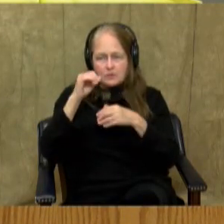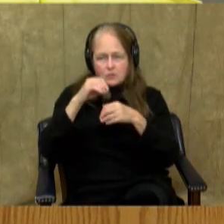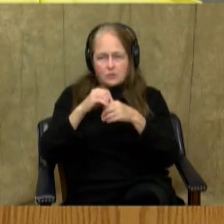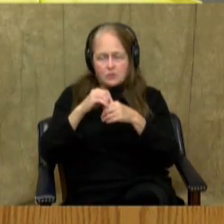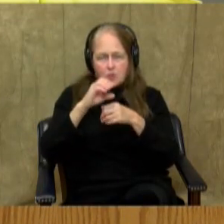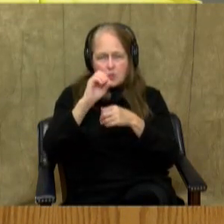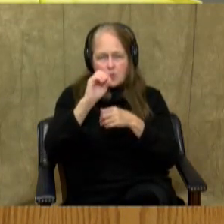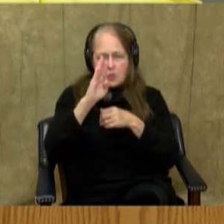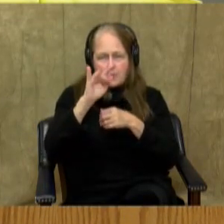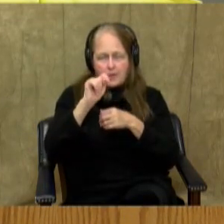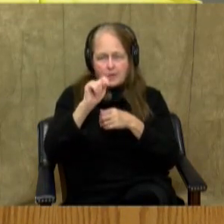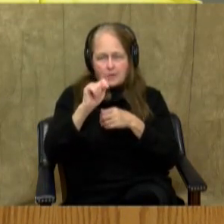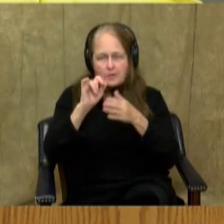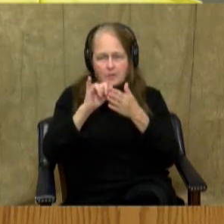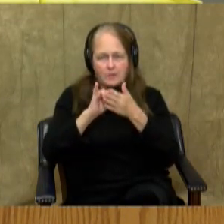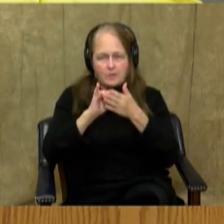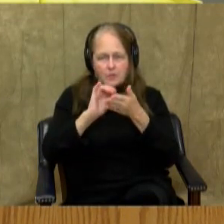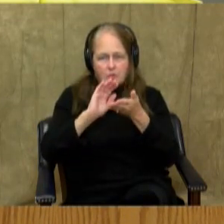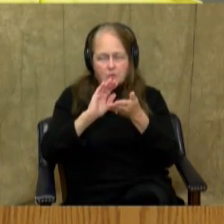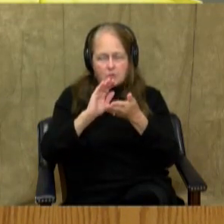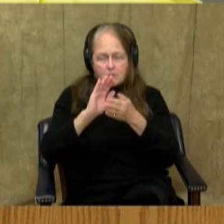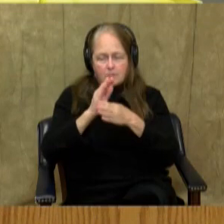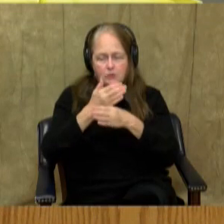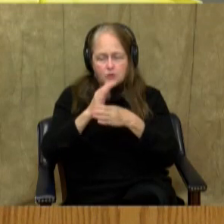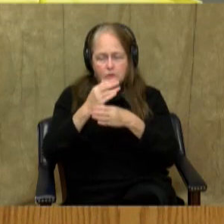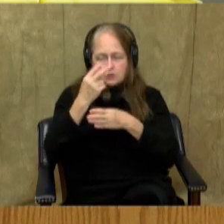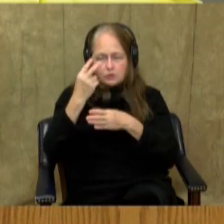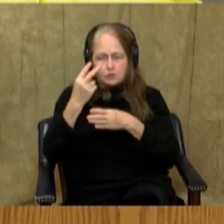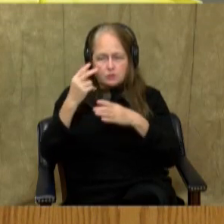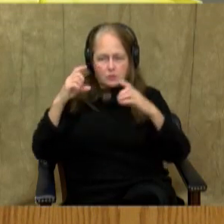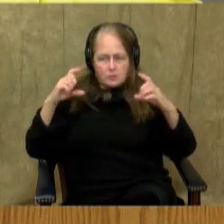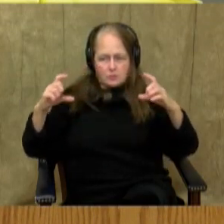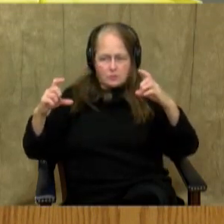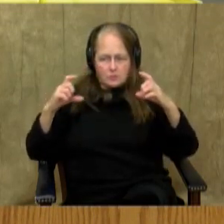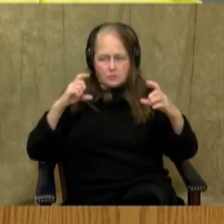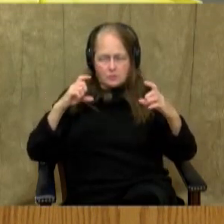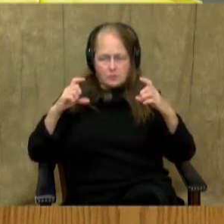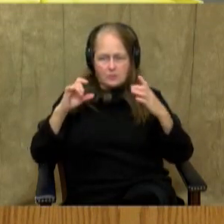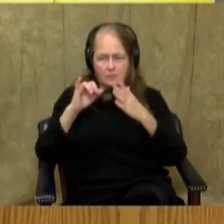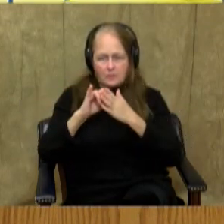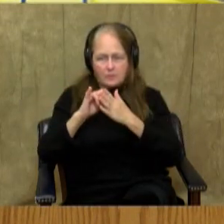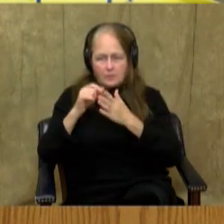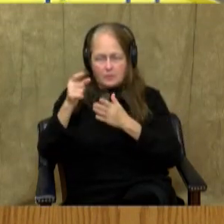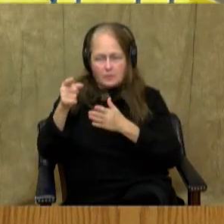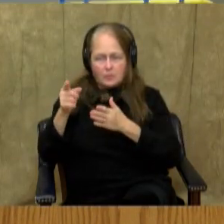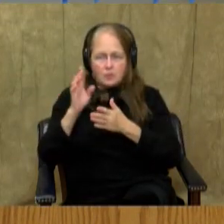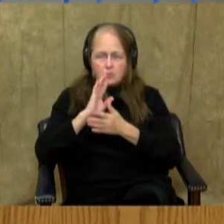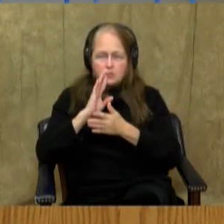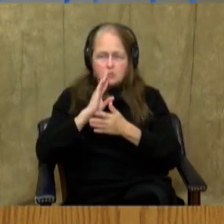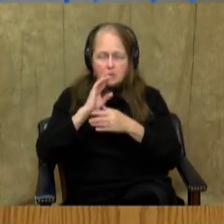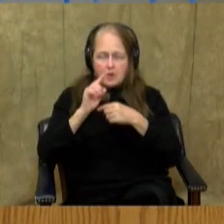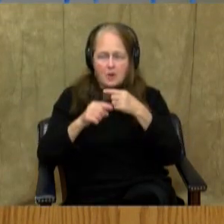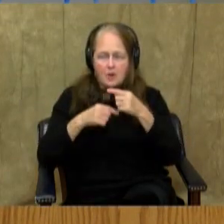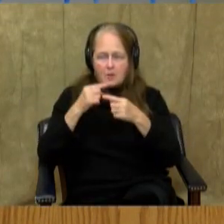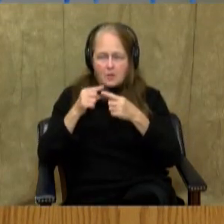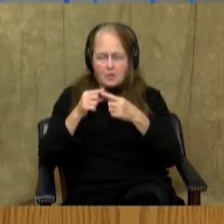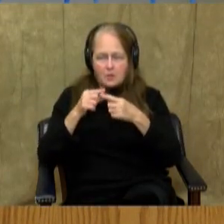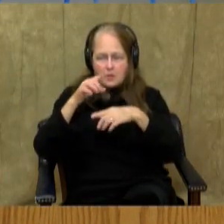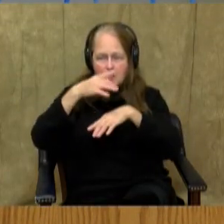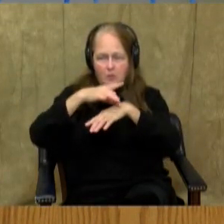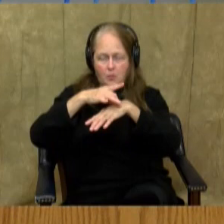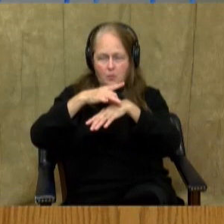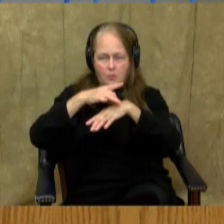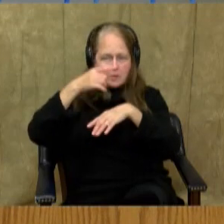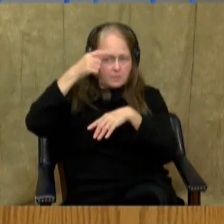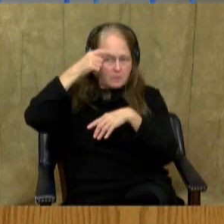in orbit is a dynamic between two objects' gravity. So in this case, we're talking about the Earth